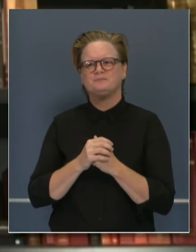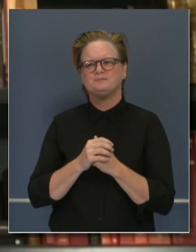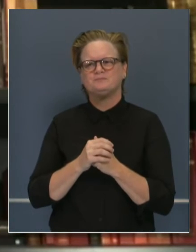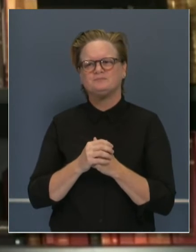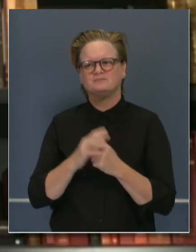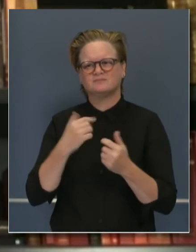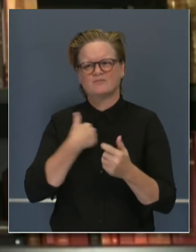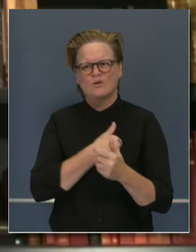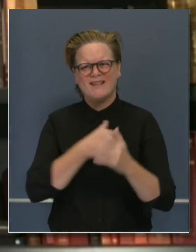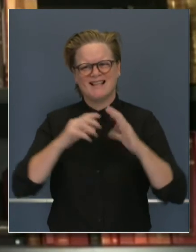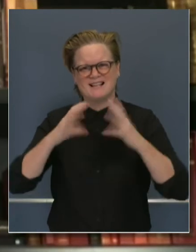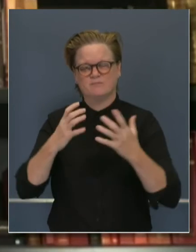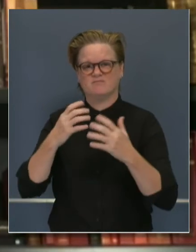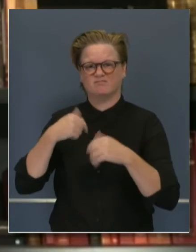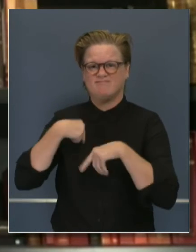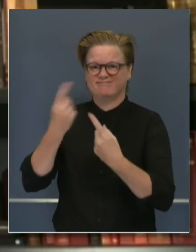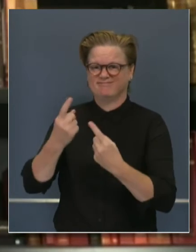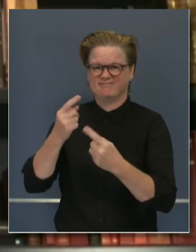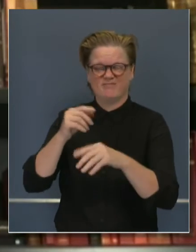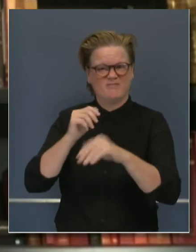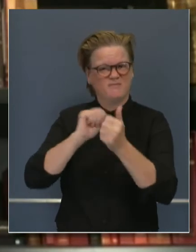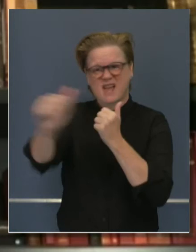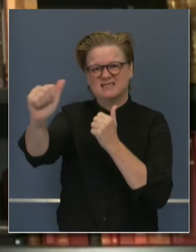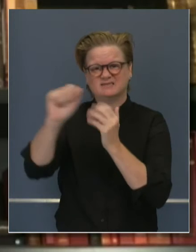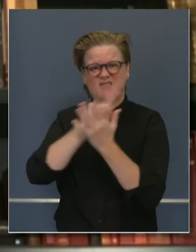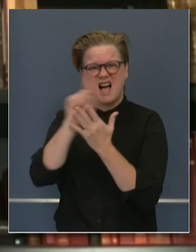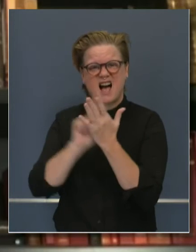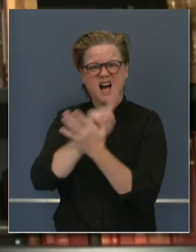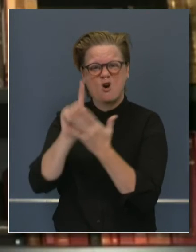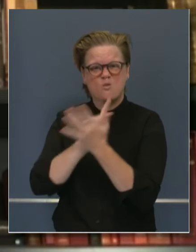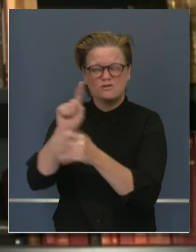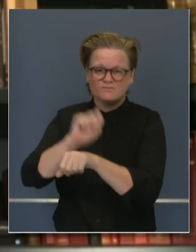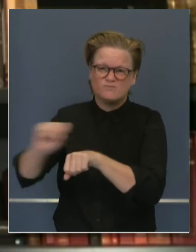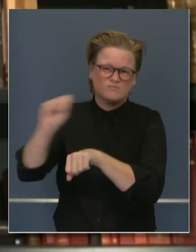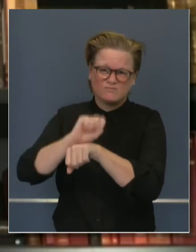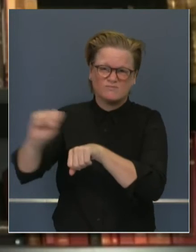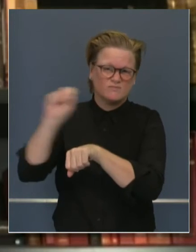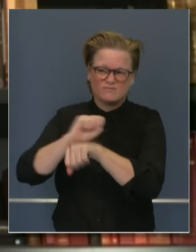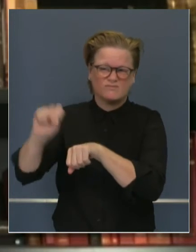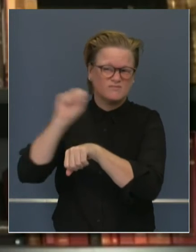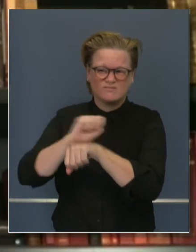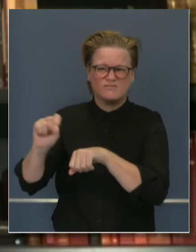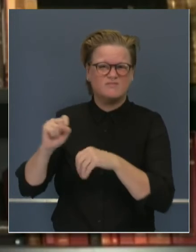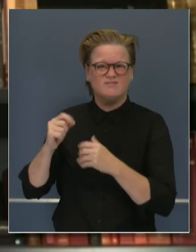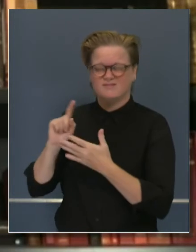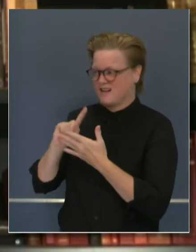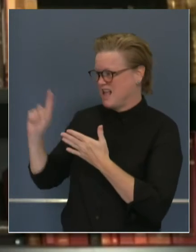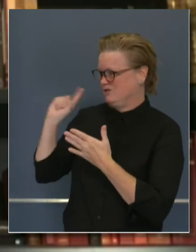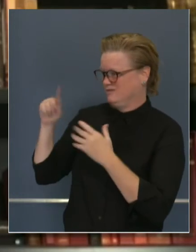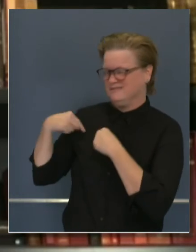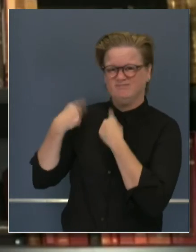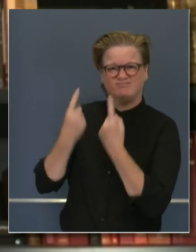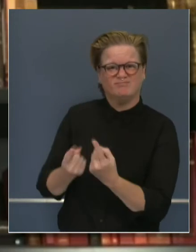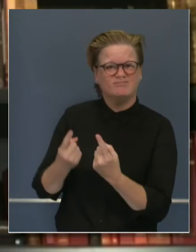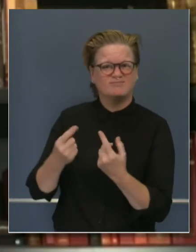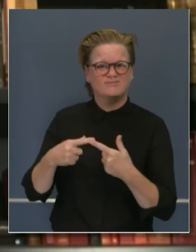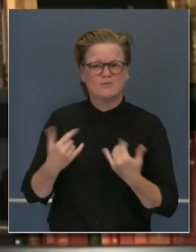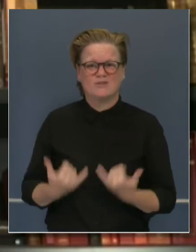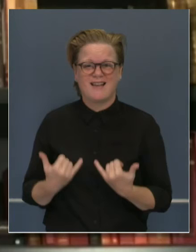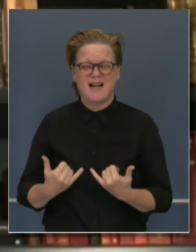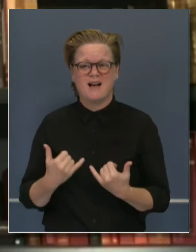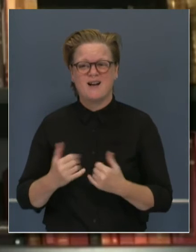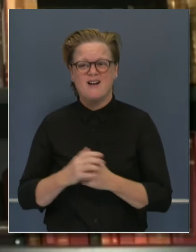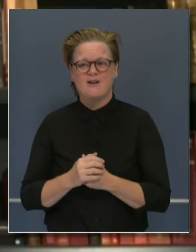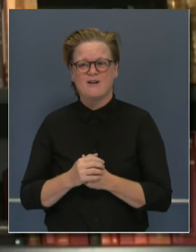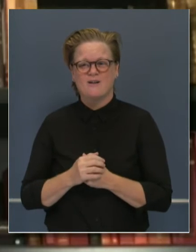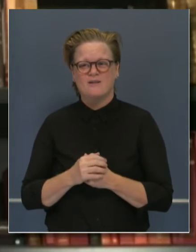overtime, including over the course of this last week in particular, to work to get this